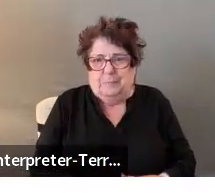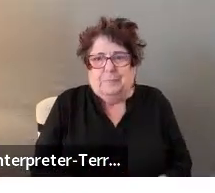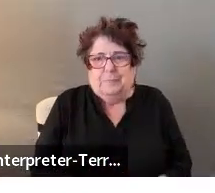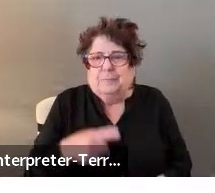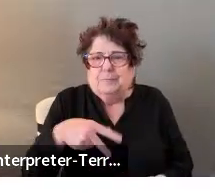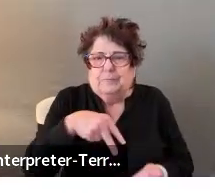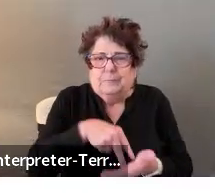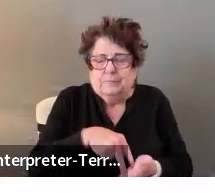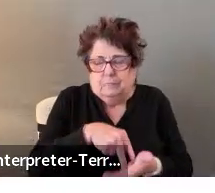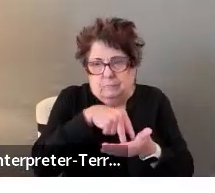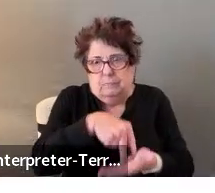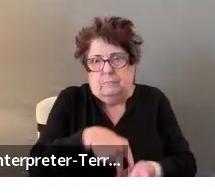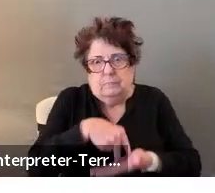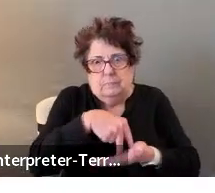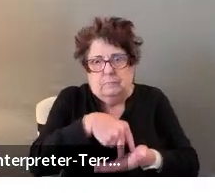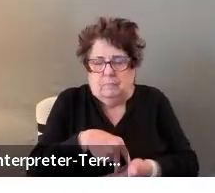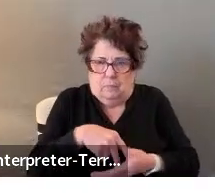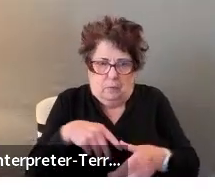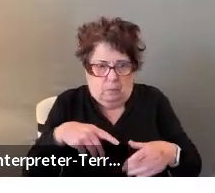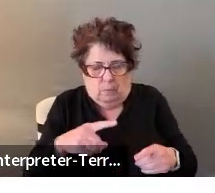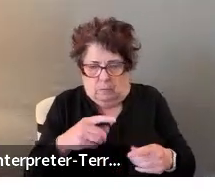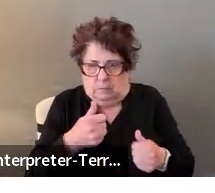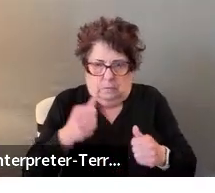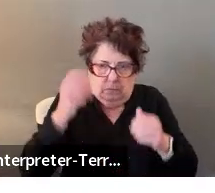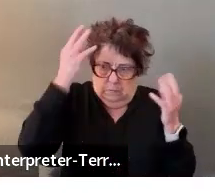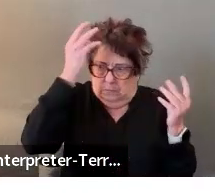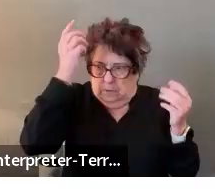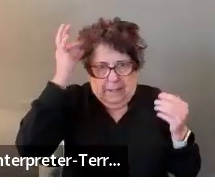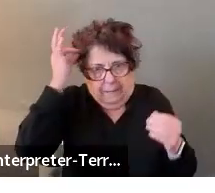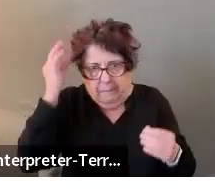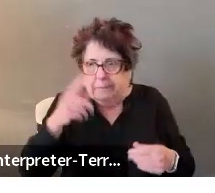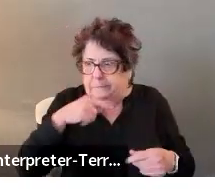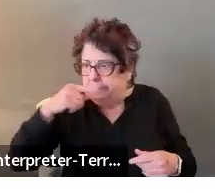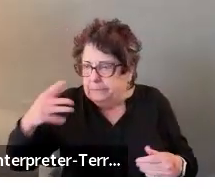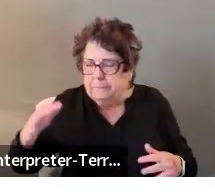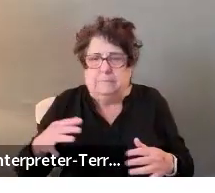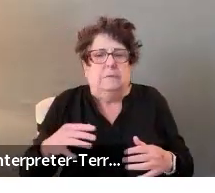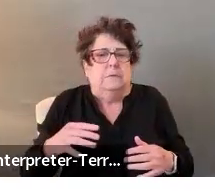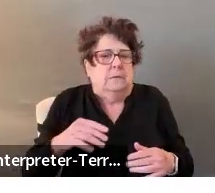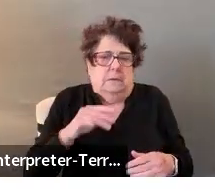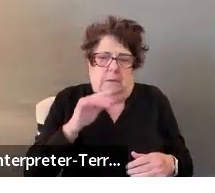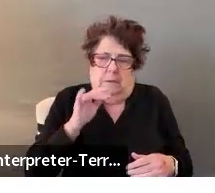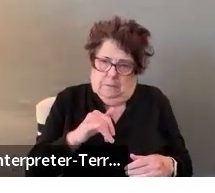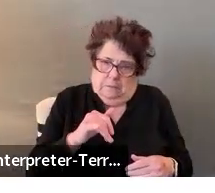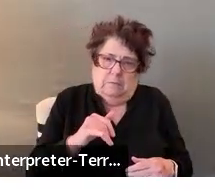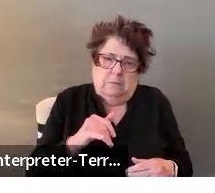Standing for a long time while grooming or while showering can also be tiring and unsafe.